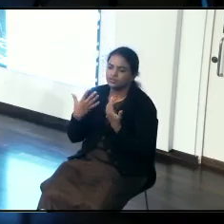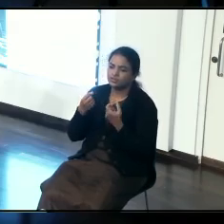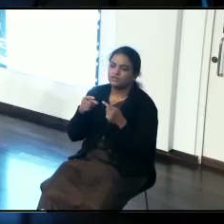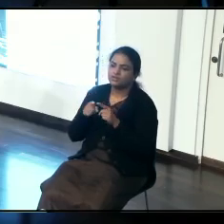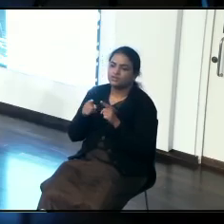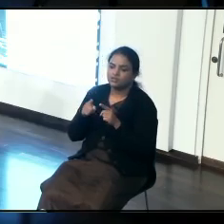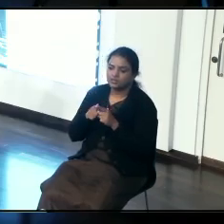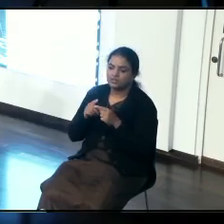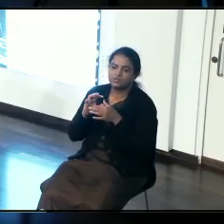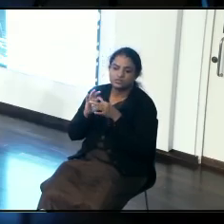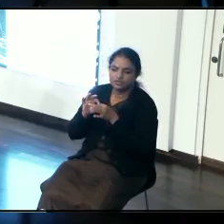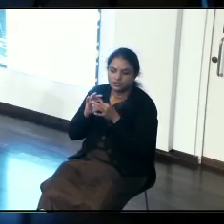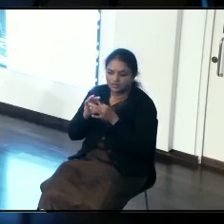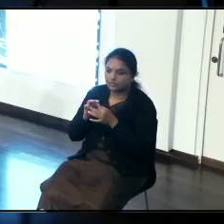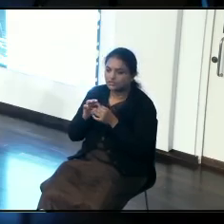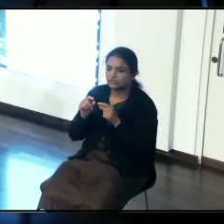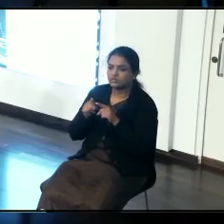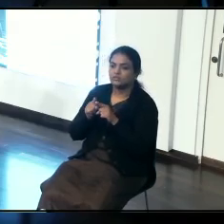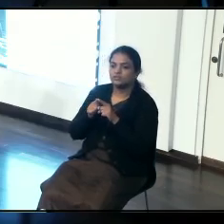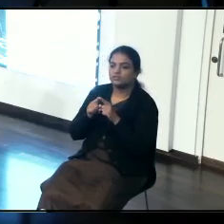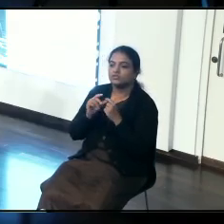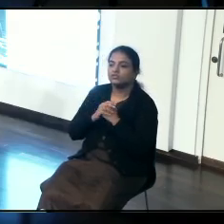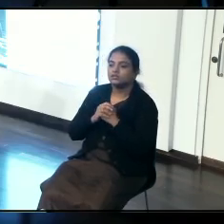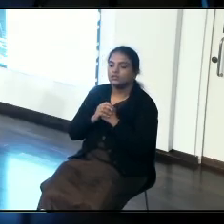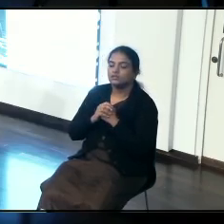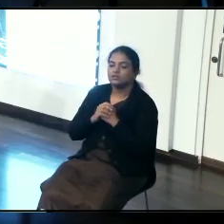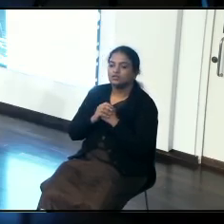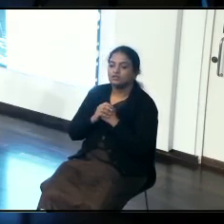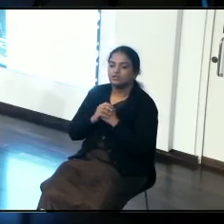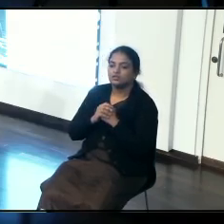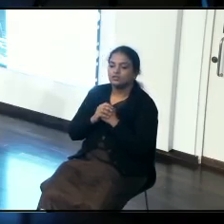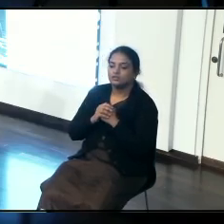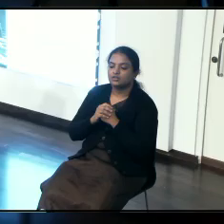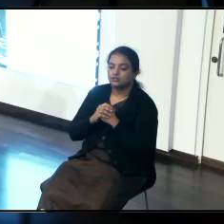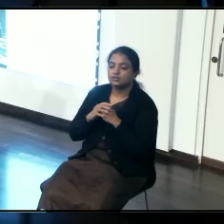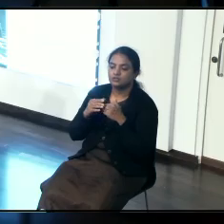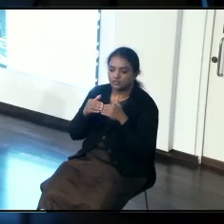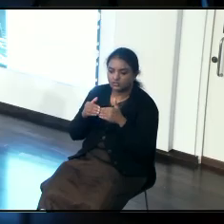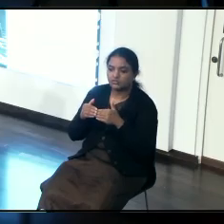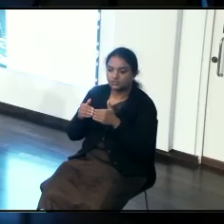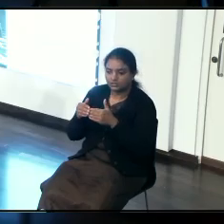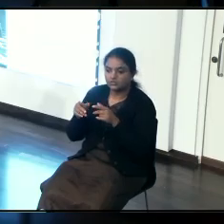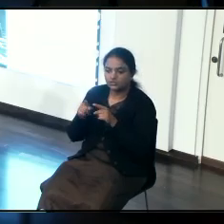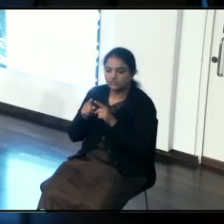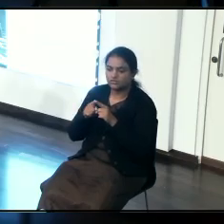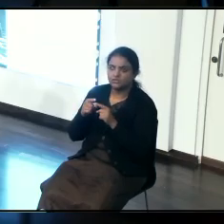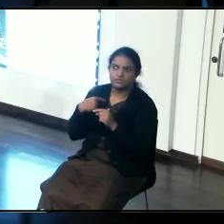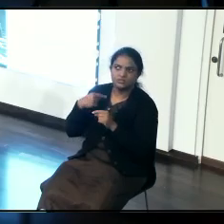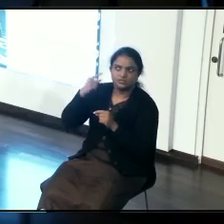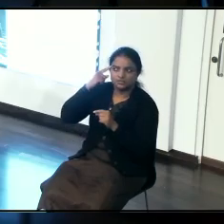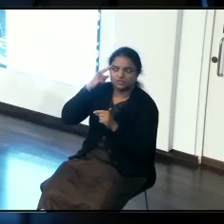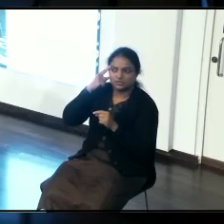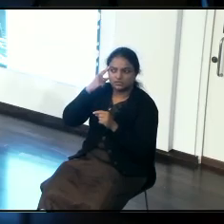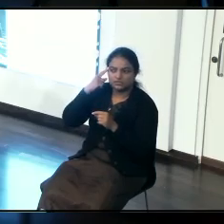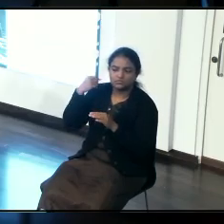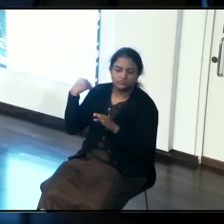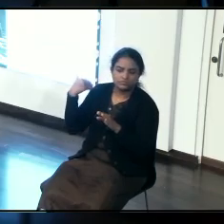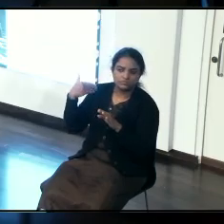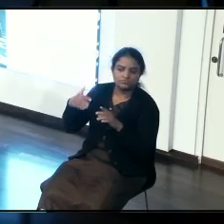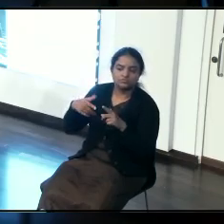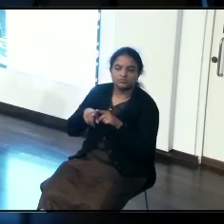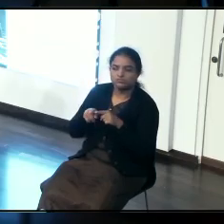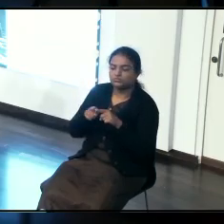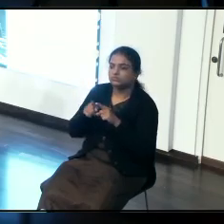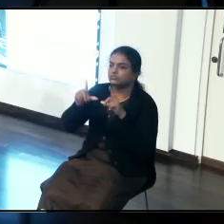of intrigue and a mood in my images. Going back in time, I think my journey with photography